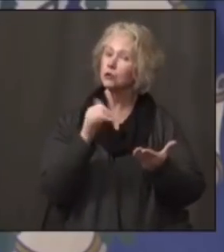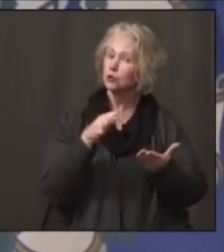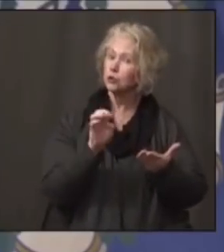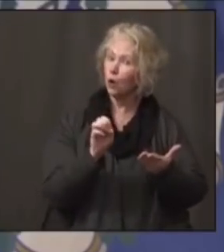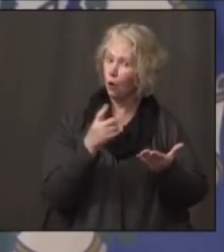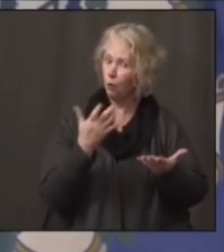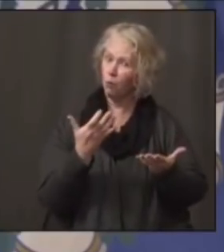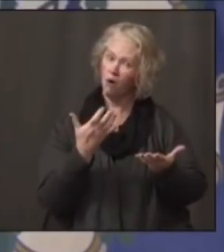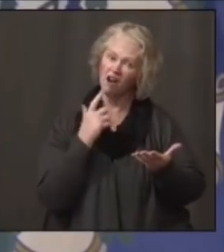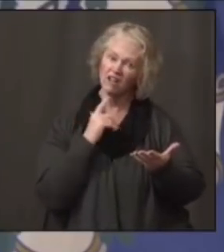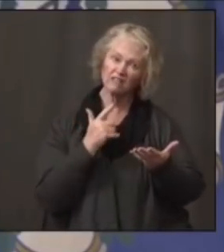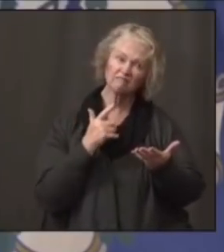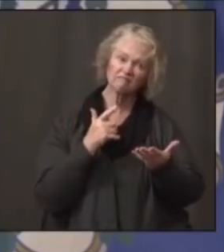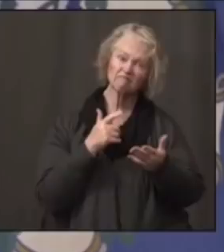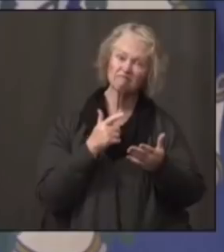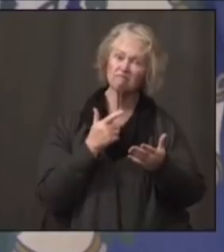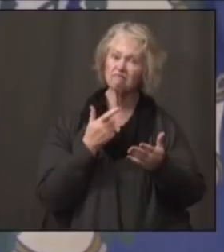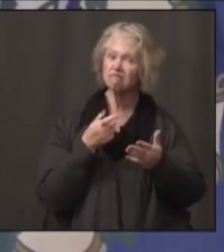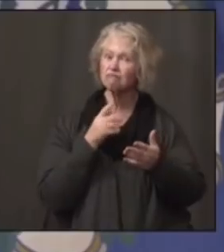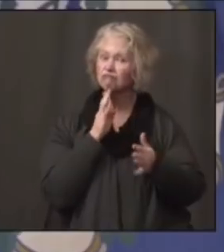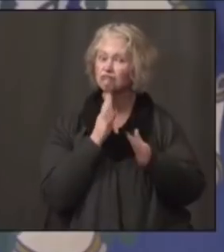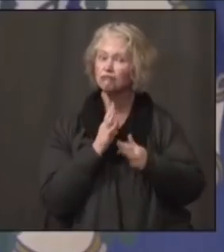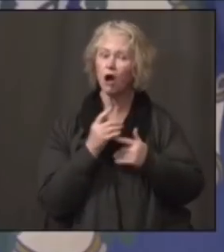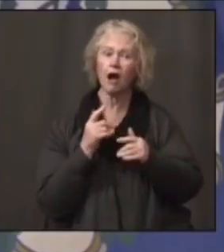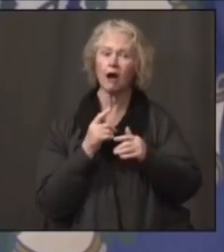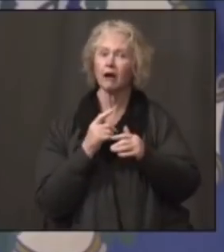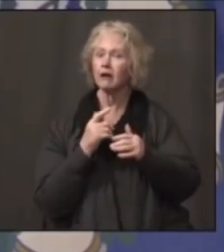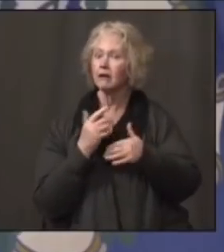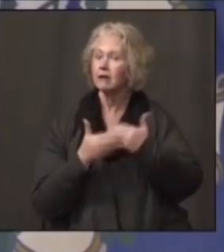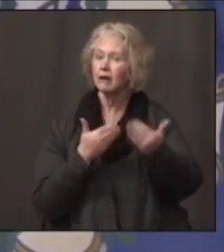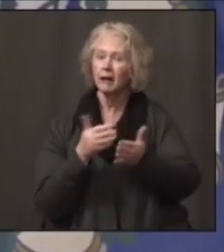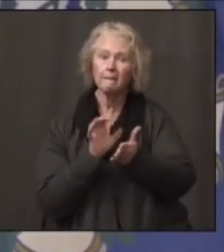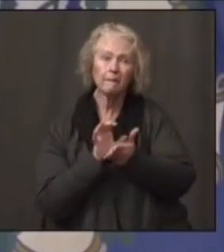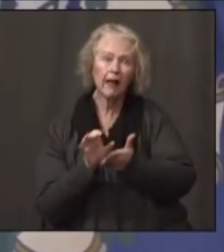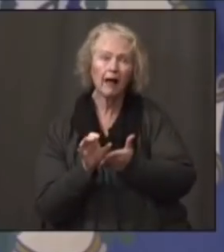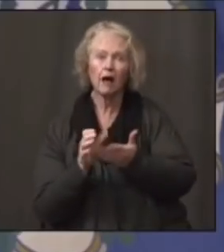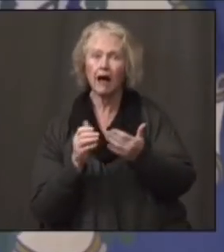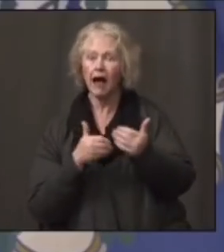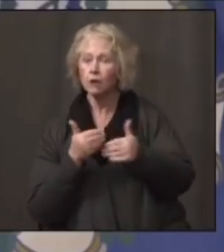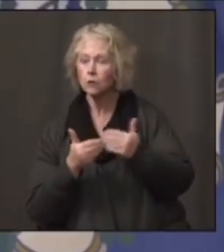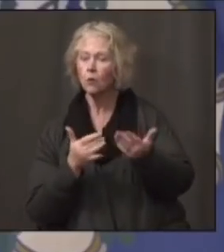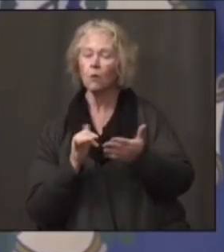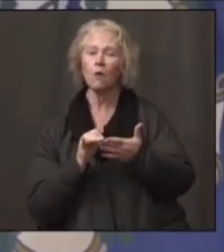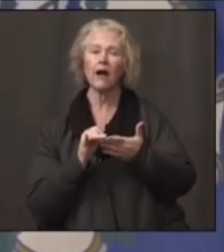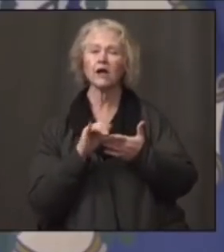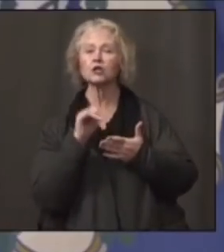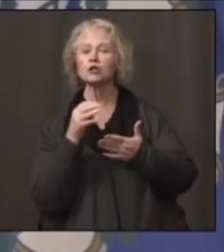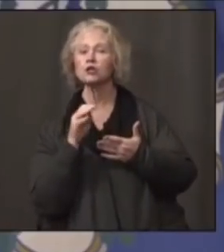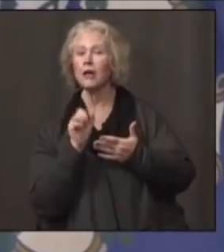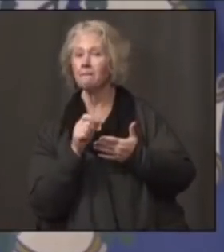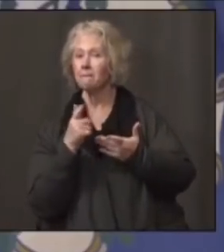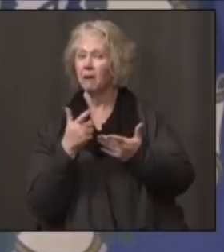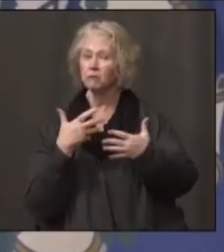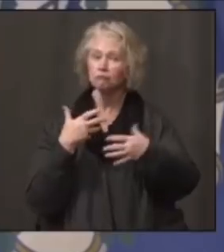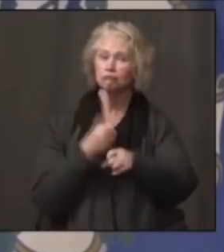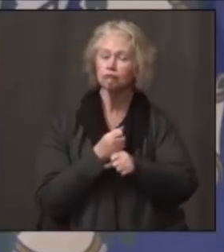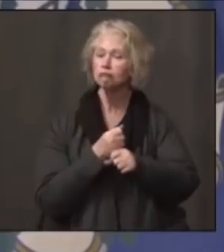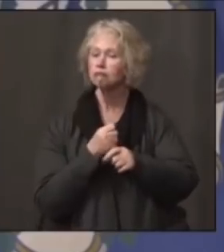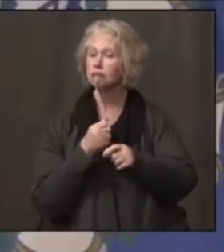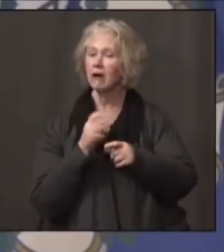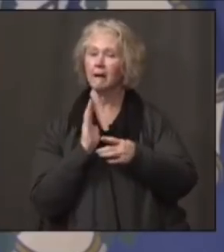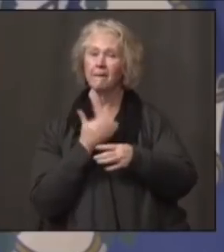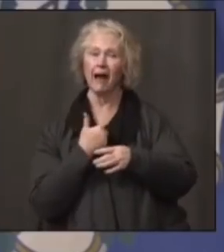just 3 minutes on where we are in terms of getting the snow plows out, and James, you can just tell a bit about what we got at the